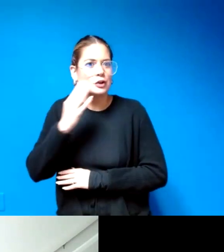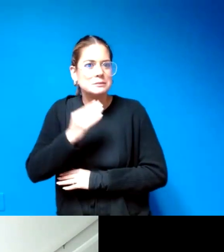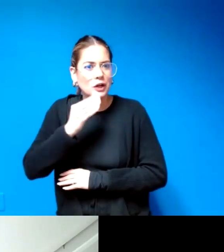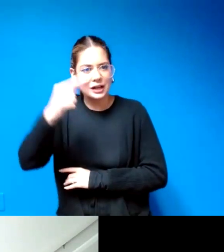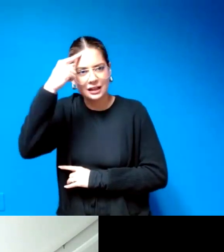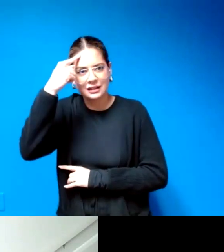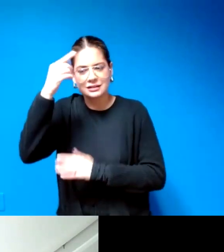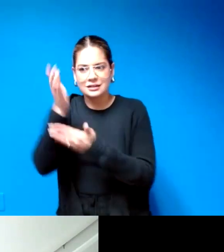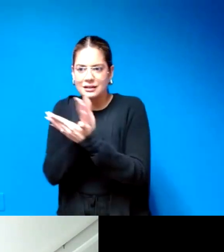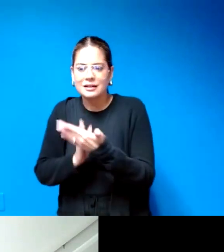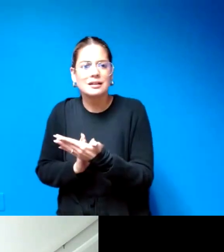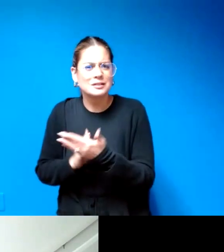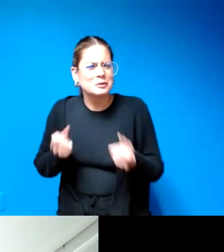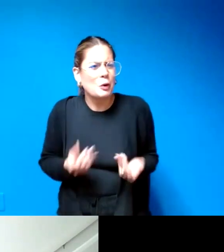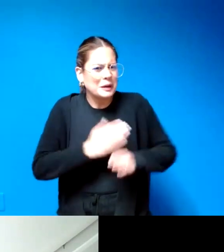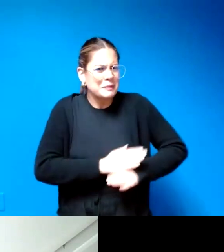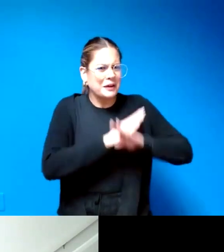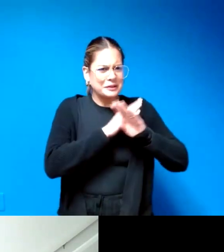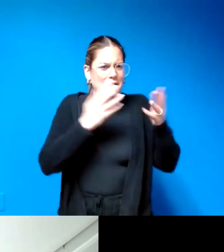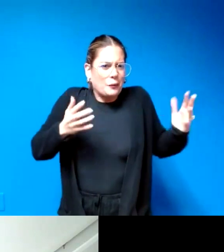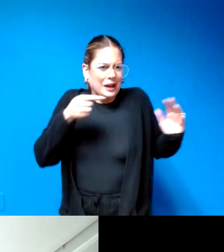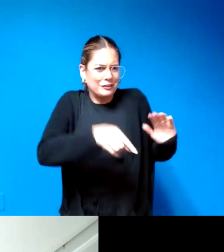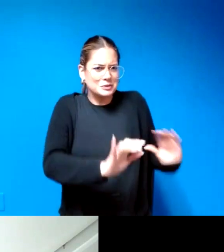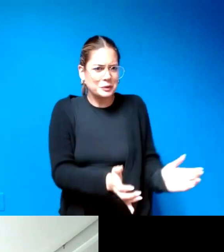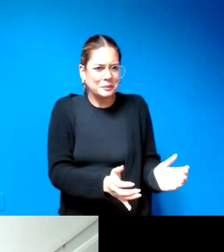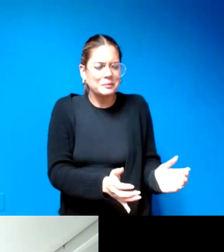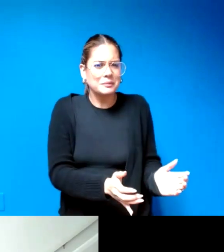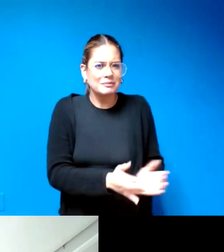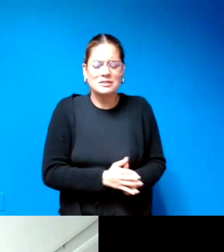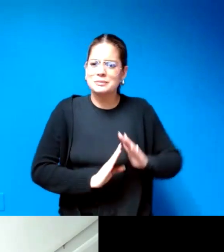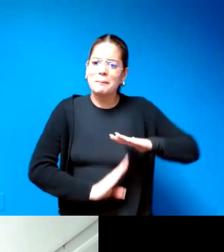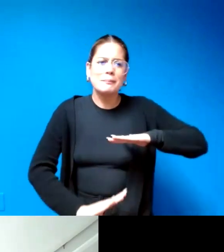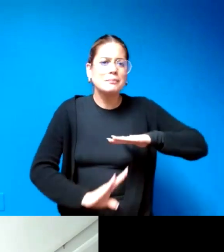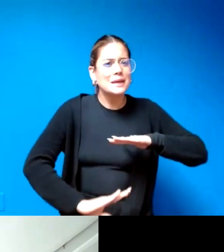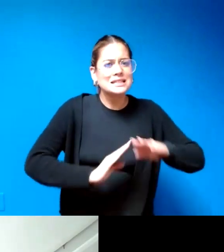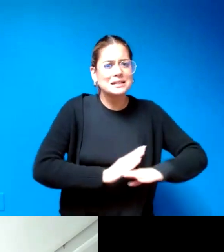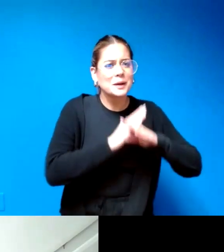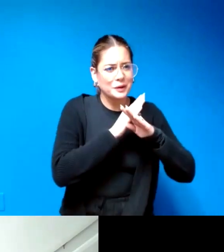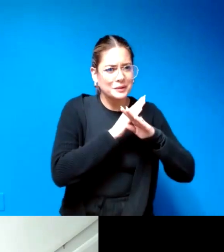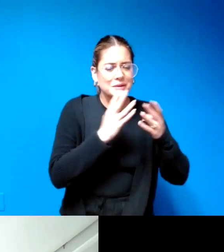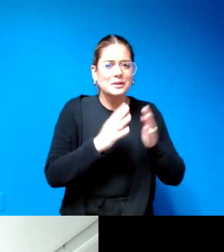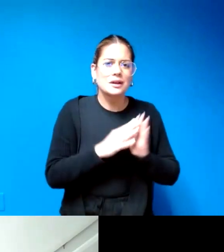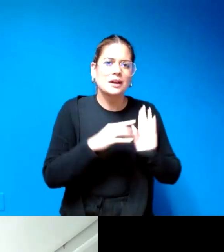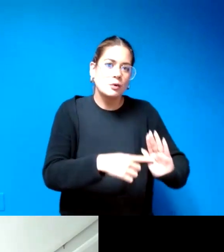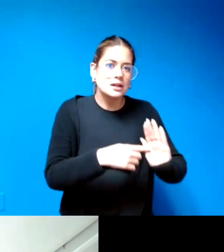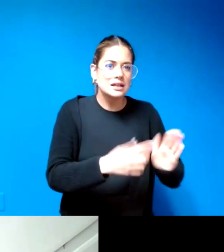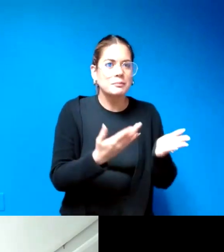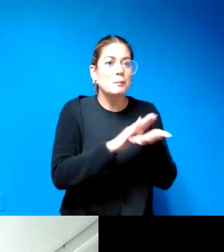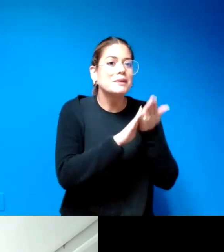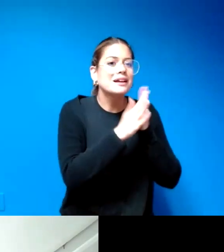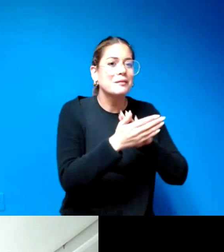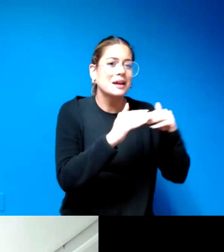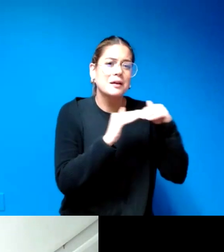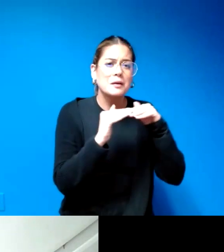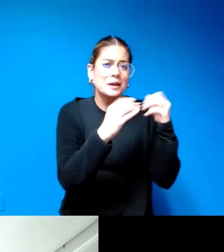so many barriers, even like, I would say very basic barriers, for instance, like becoming a peer